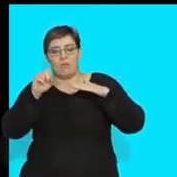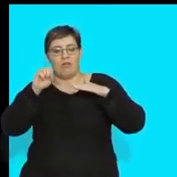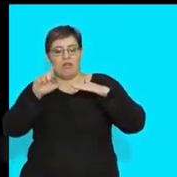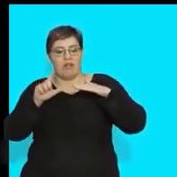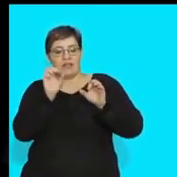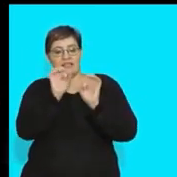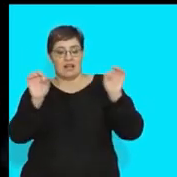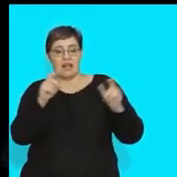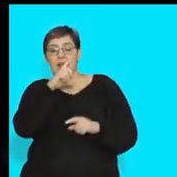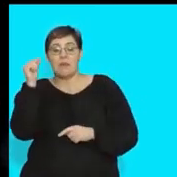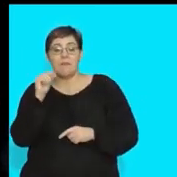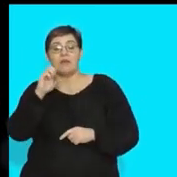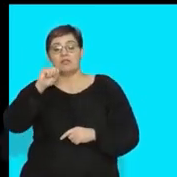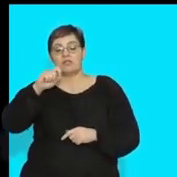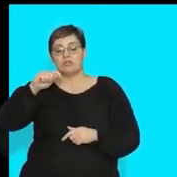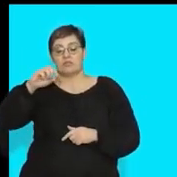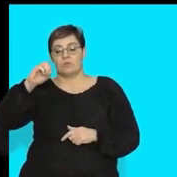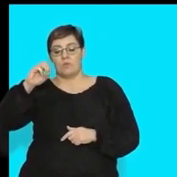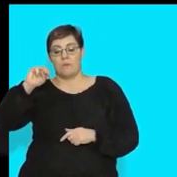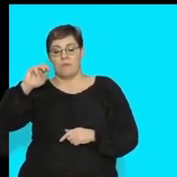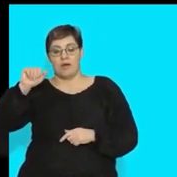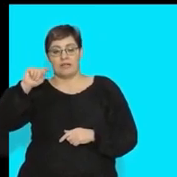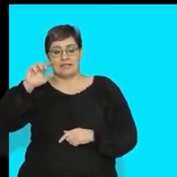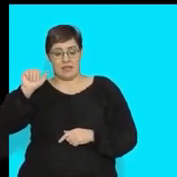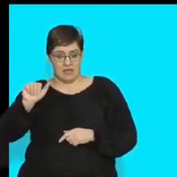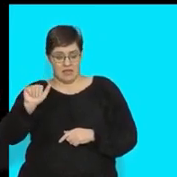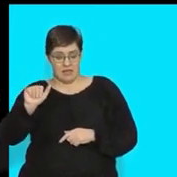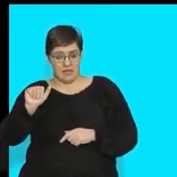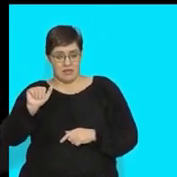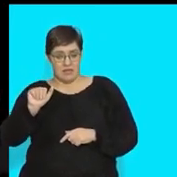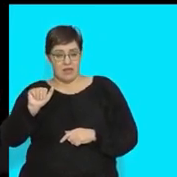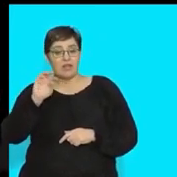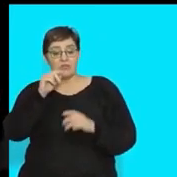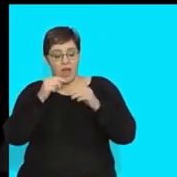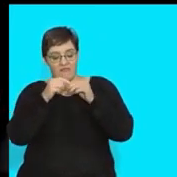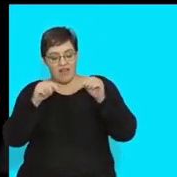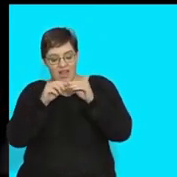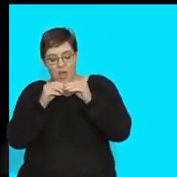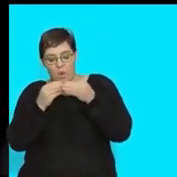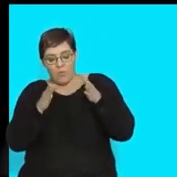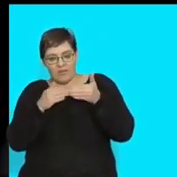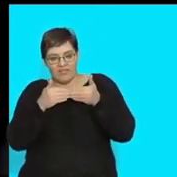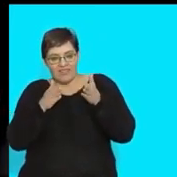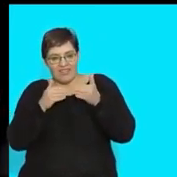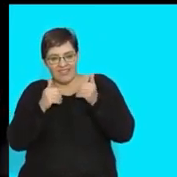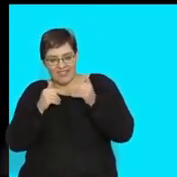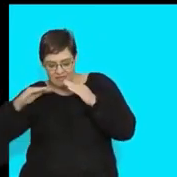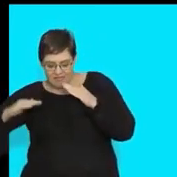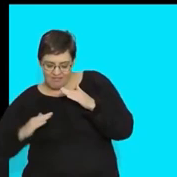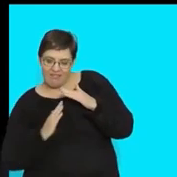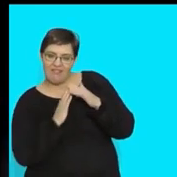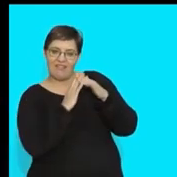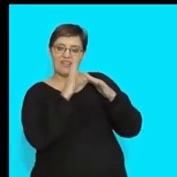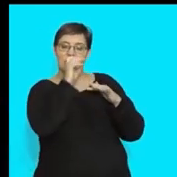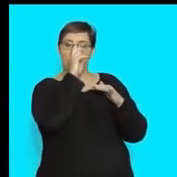called stomata. And what can come in and out? There we go. Carbon